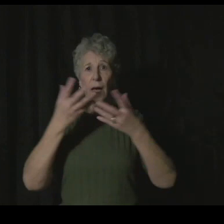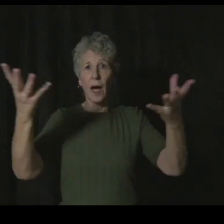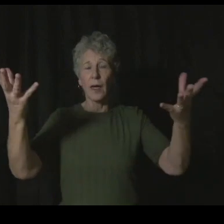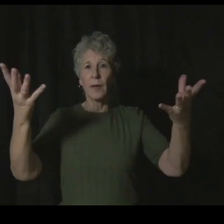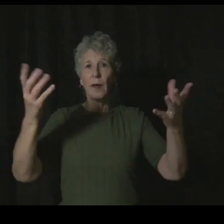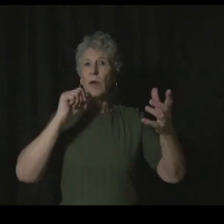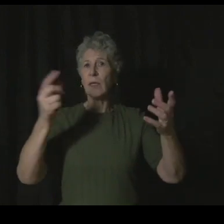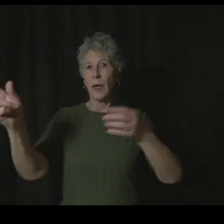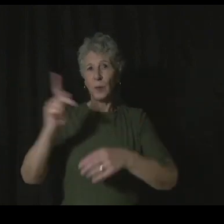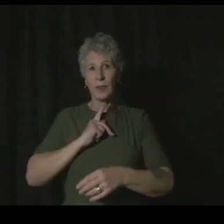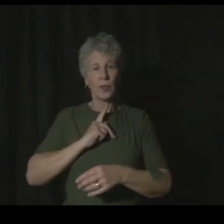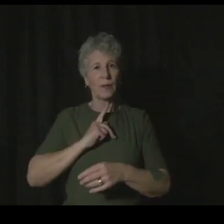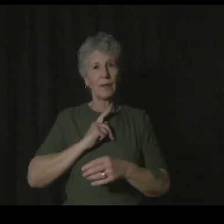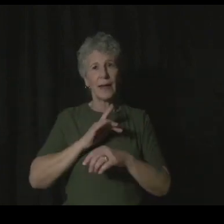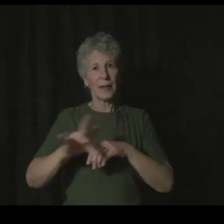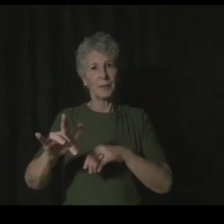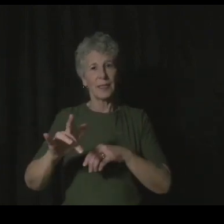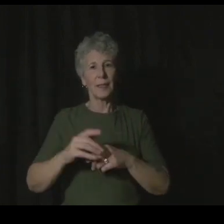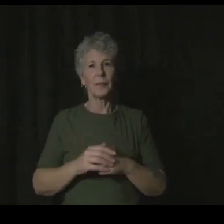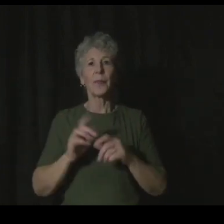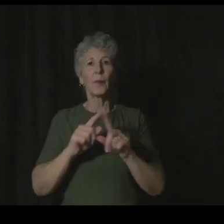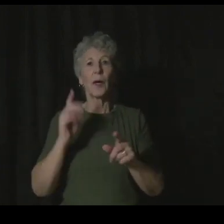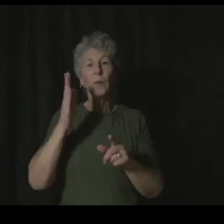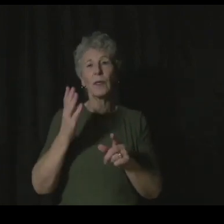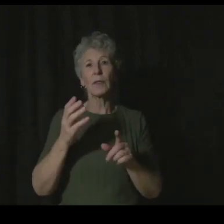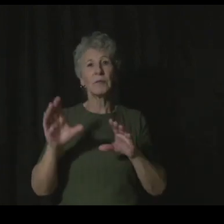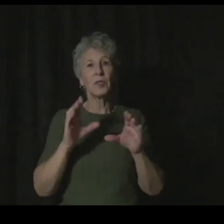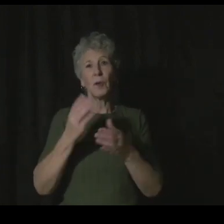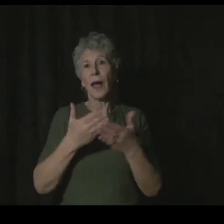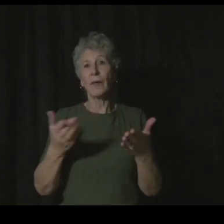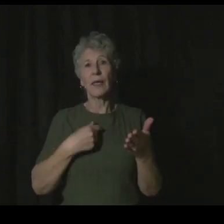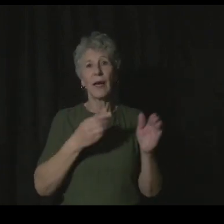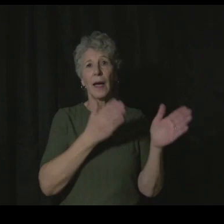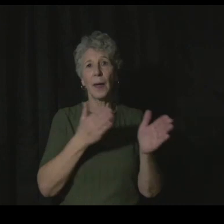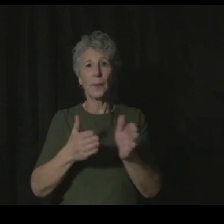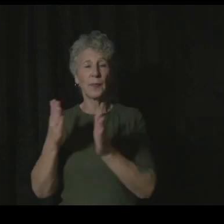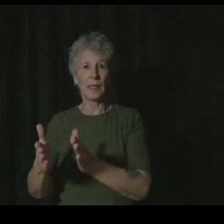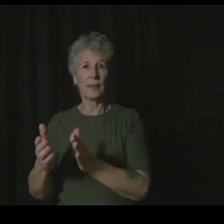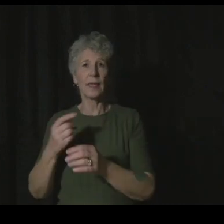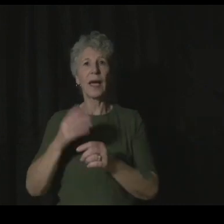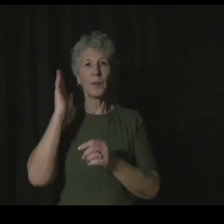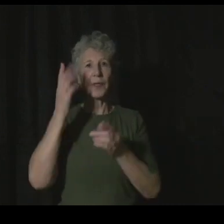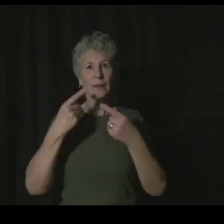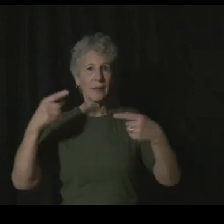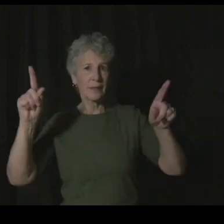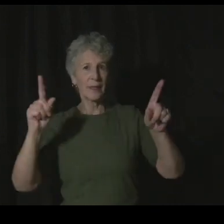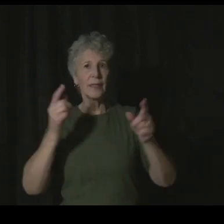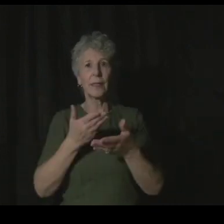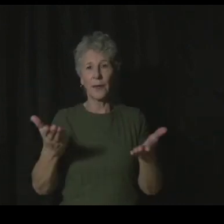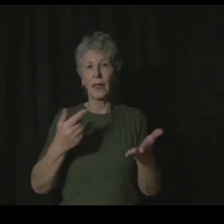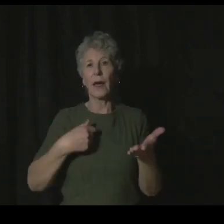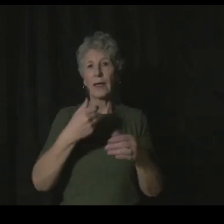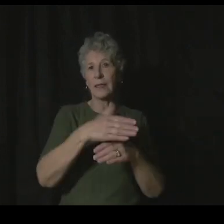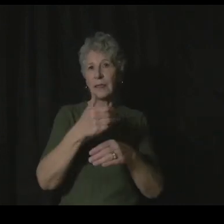not return to me void, but it shall accomplish that which I purpose and shall succeed in the thing for which I sent